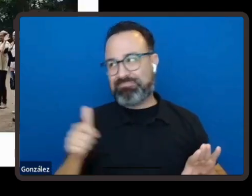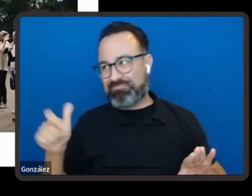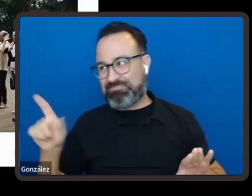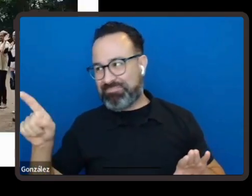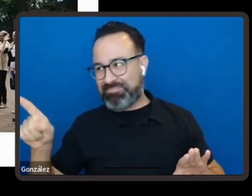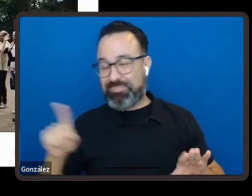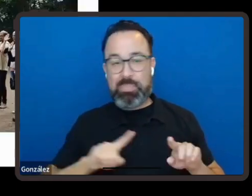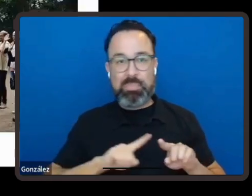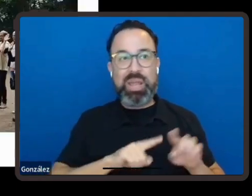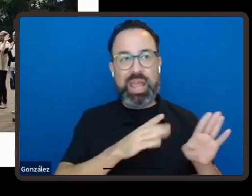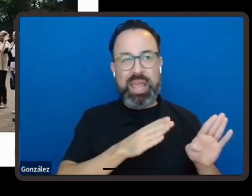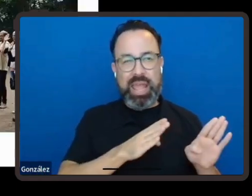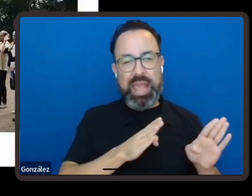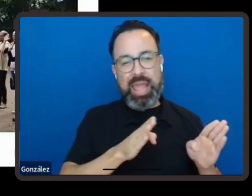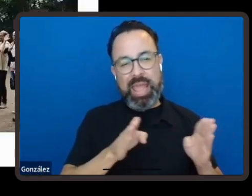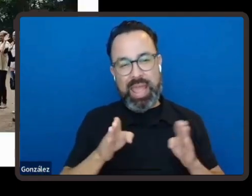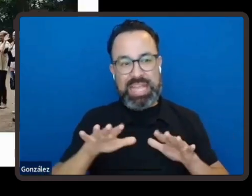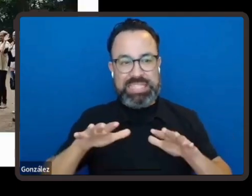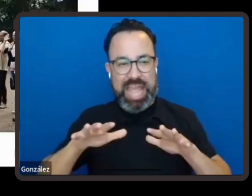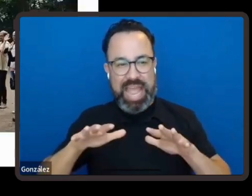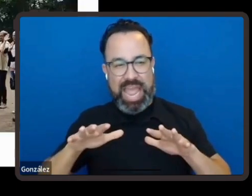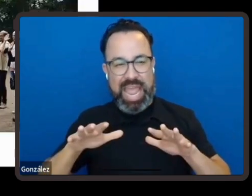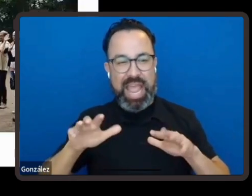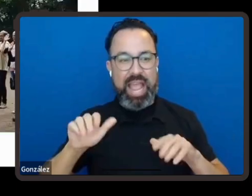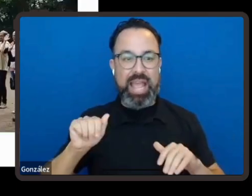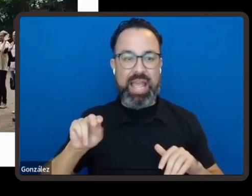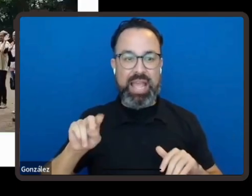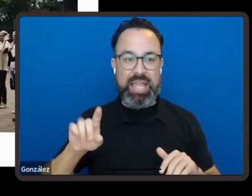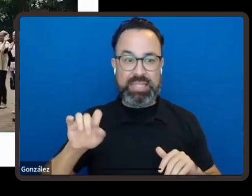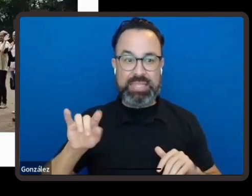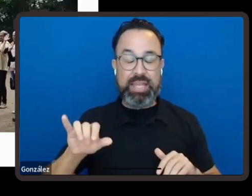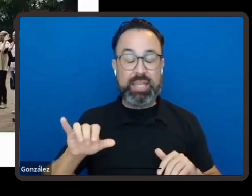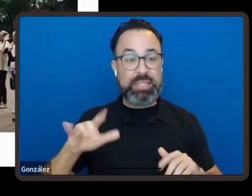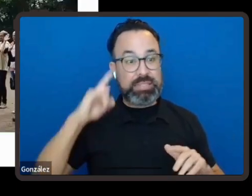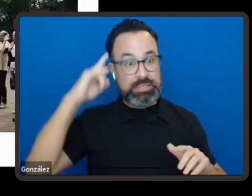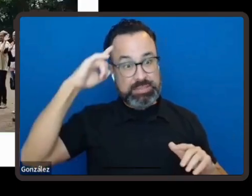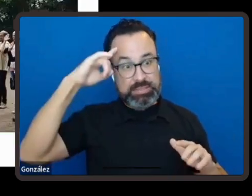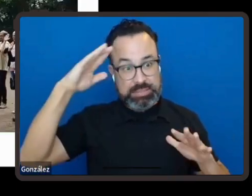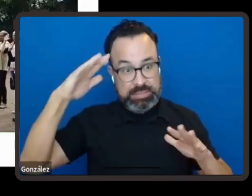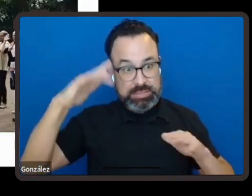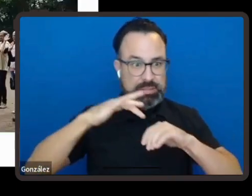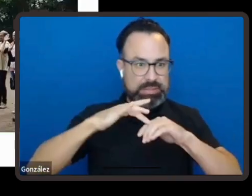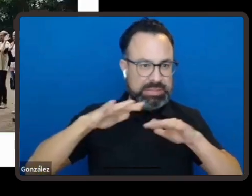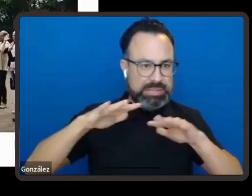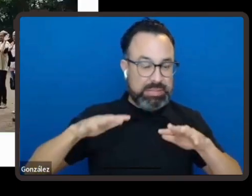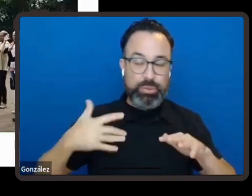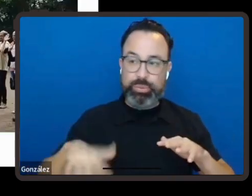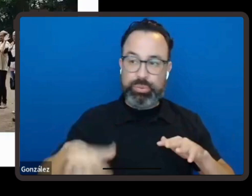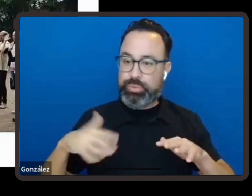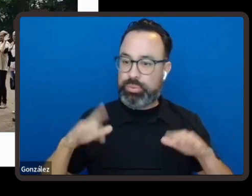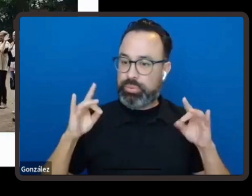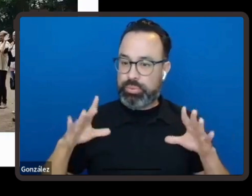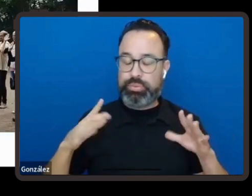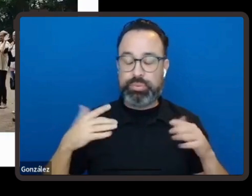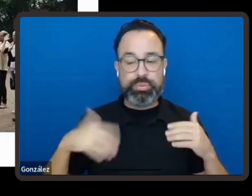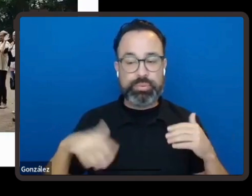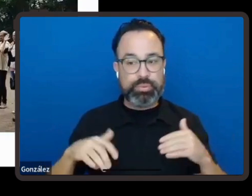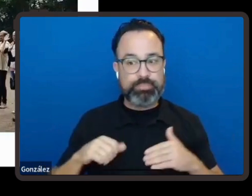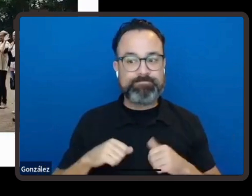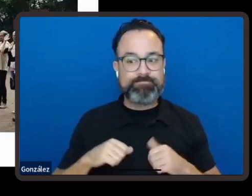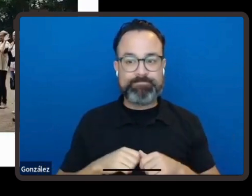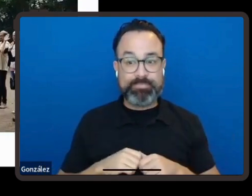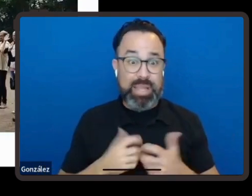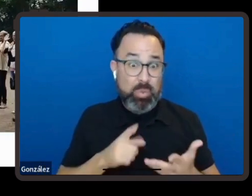anxiety. So anxiety is huge. This is why not? Why wouldn't it